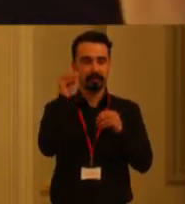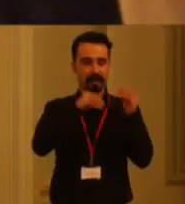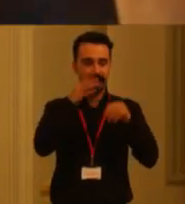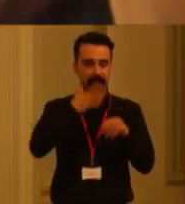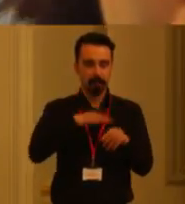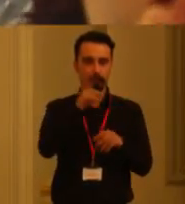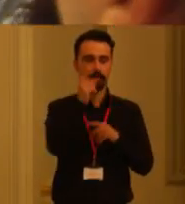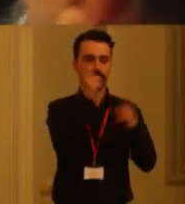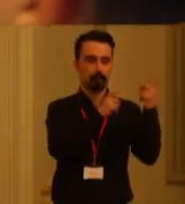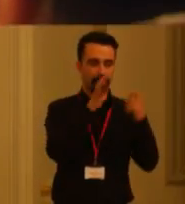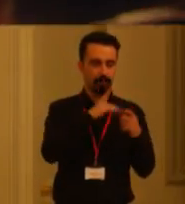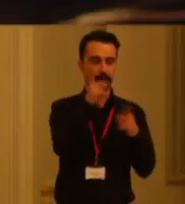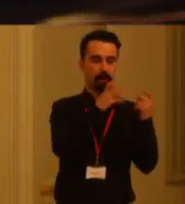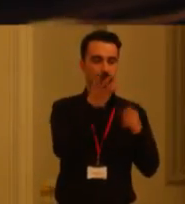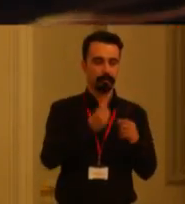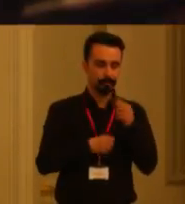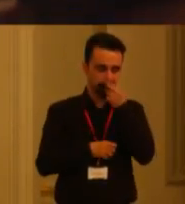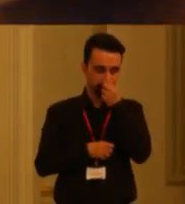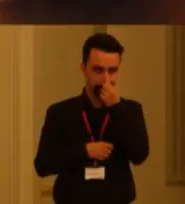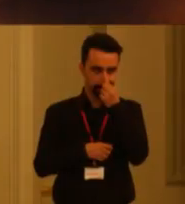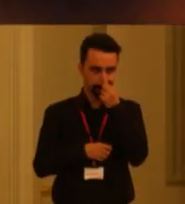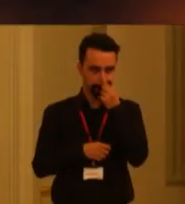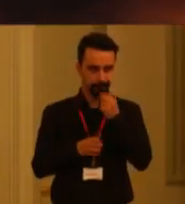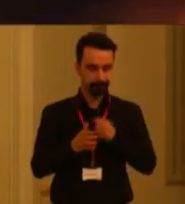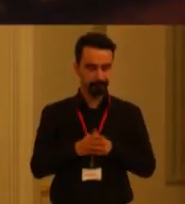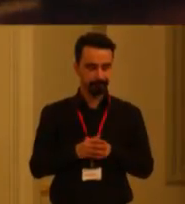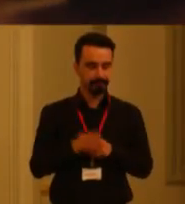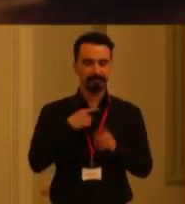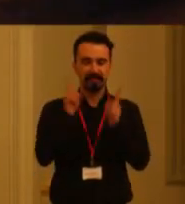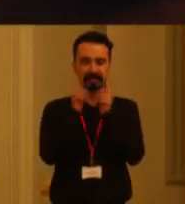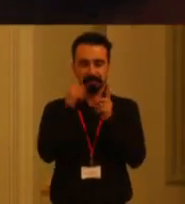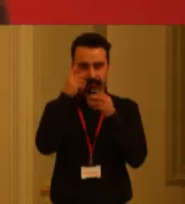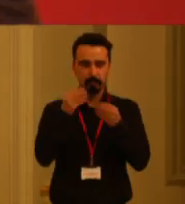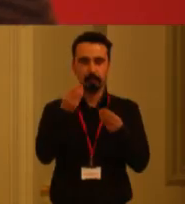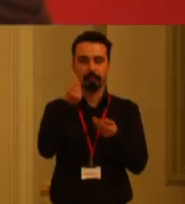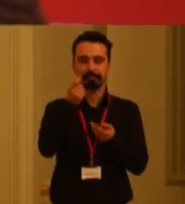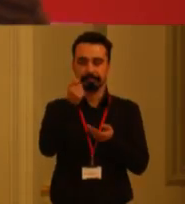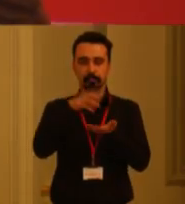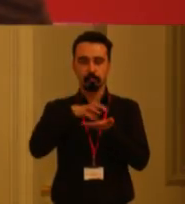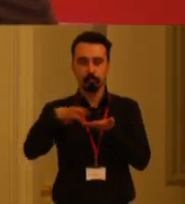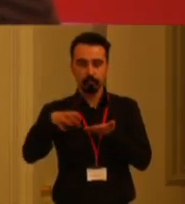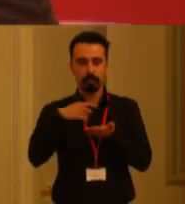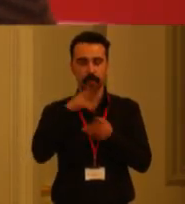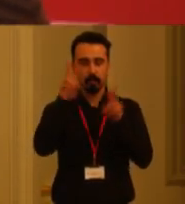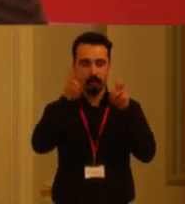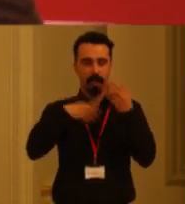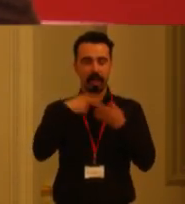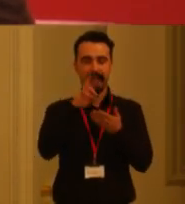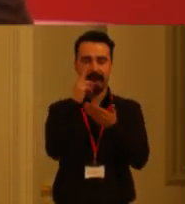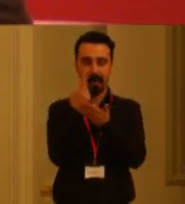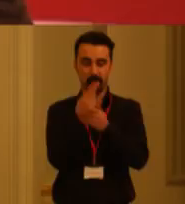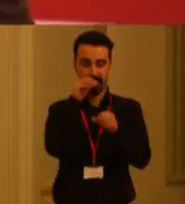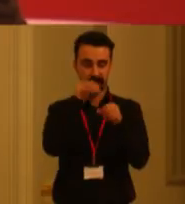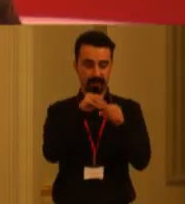Murat, how you think is the way out. Briefly, I can talk about one thing. This is about the